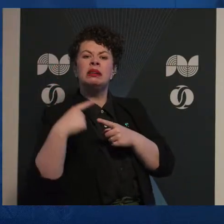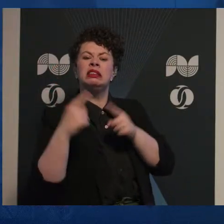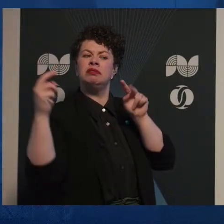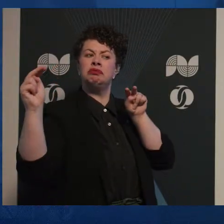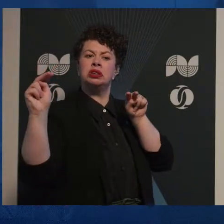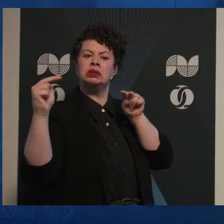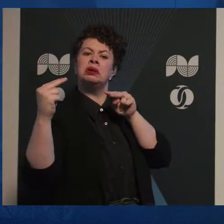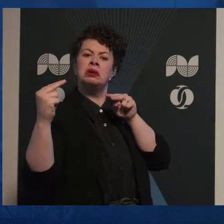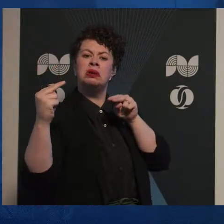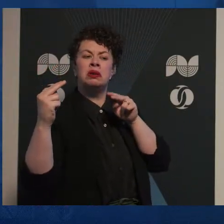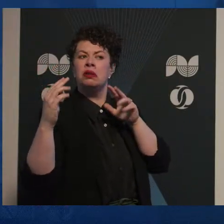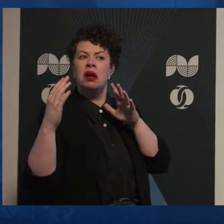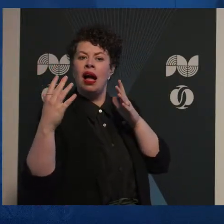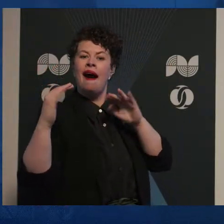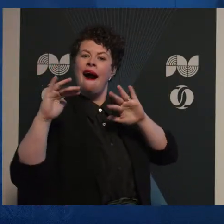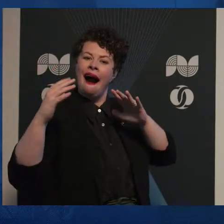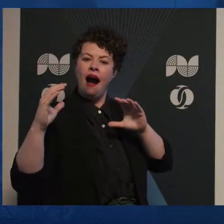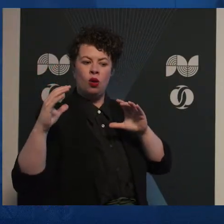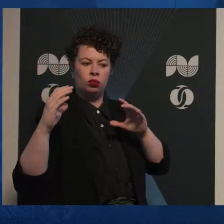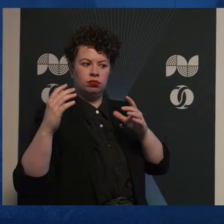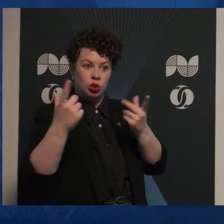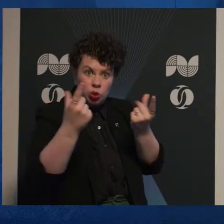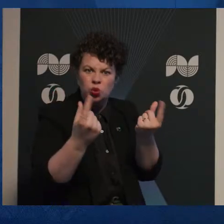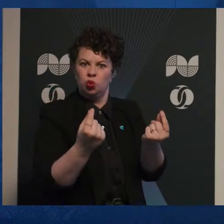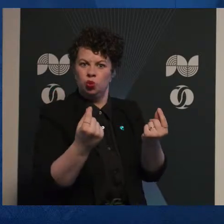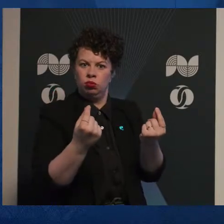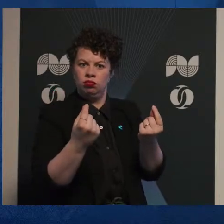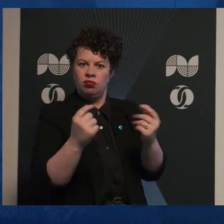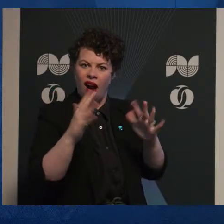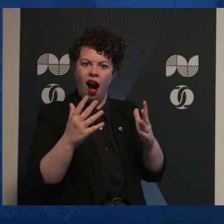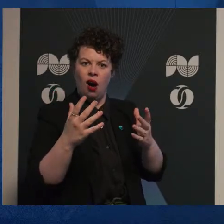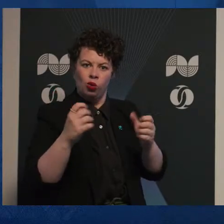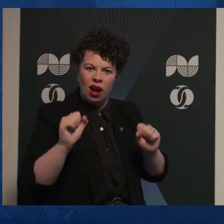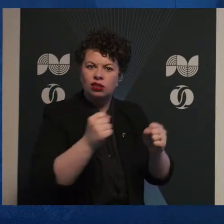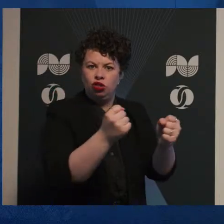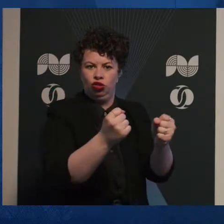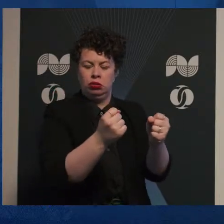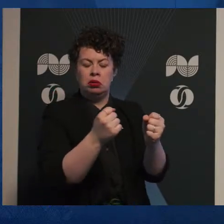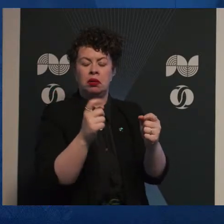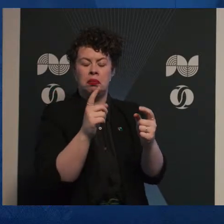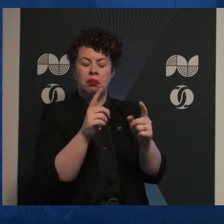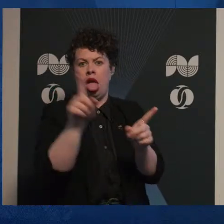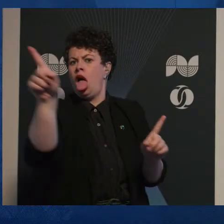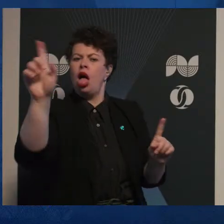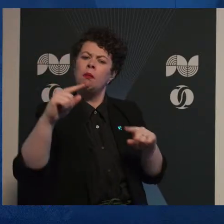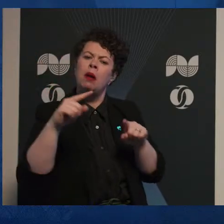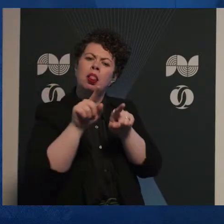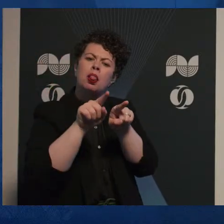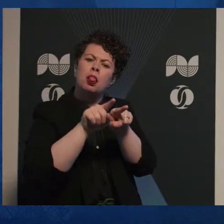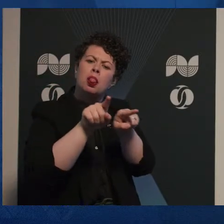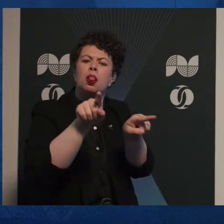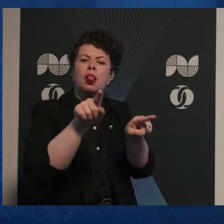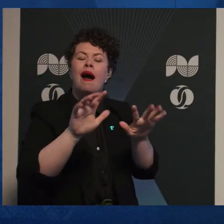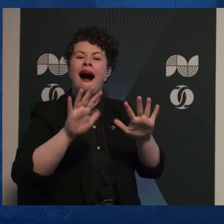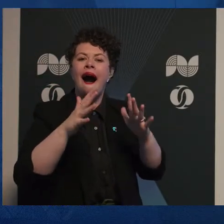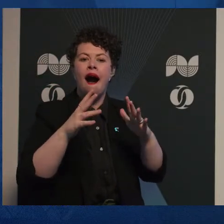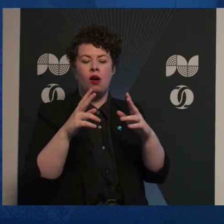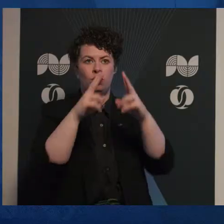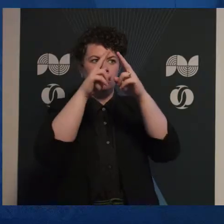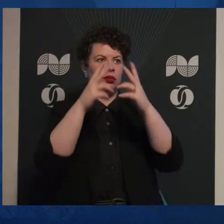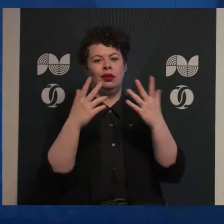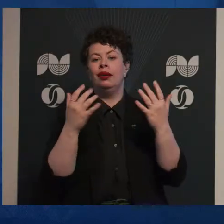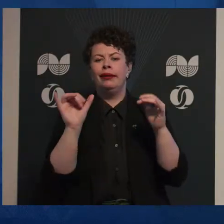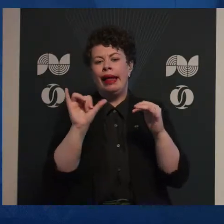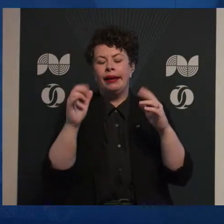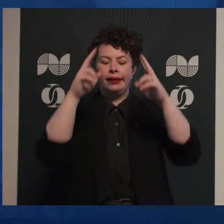implementation capacity is the delivery capacity. And this is where, when we're speaking about, especially large infrastructure projects for small countries like Moldova,